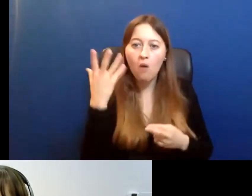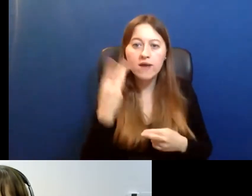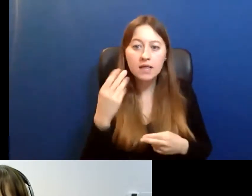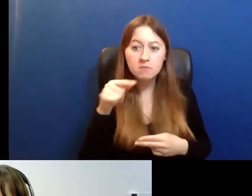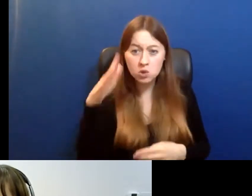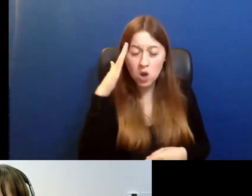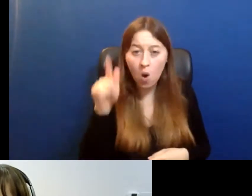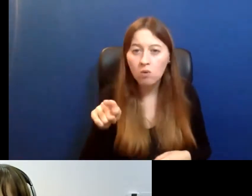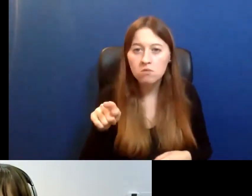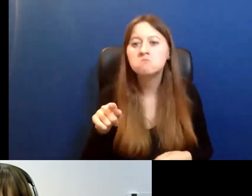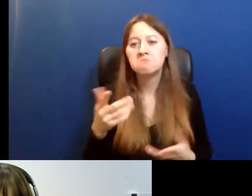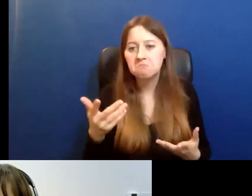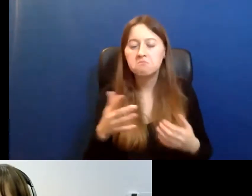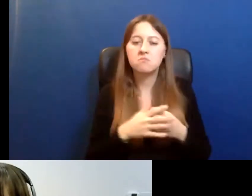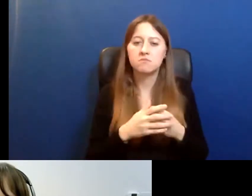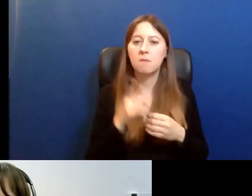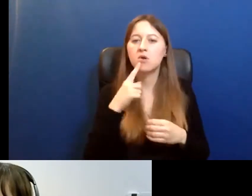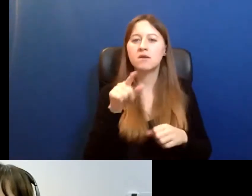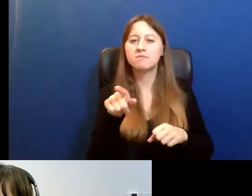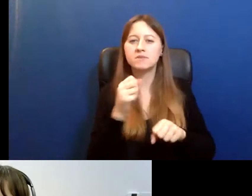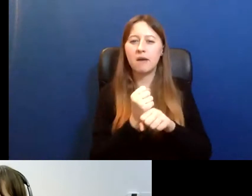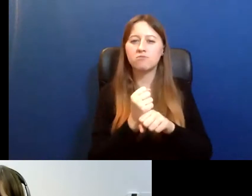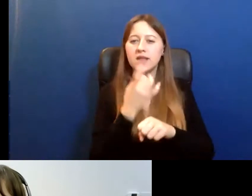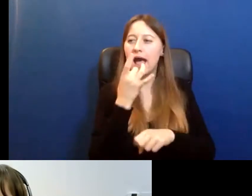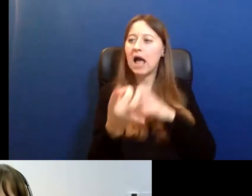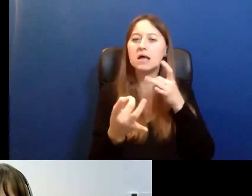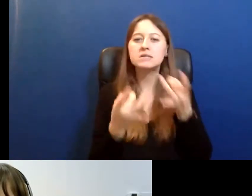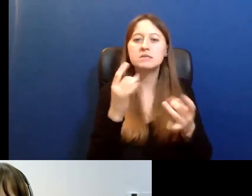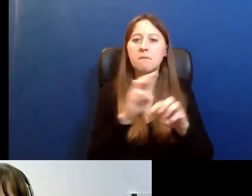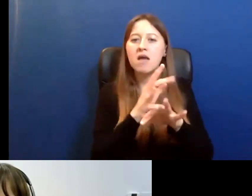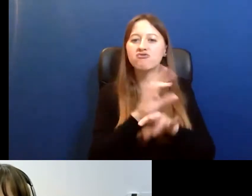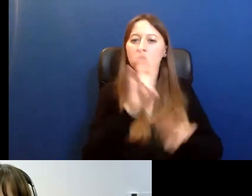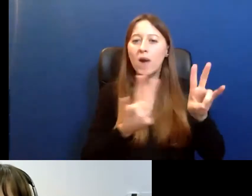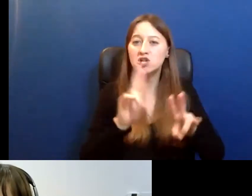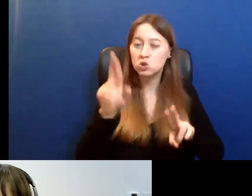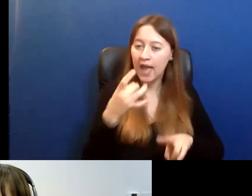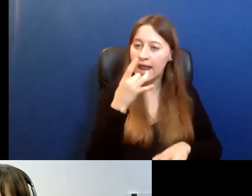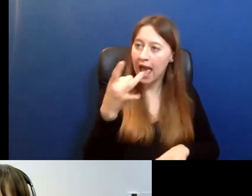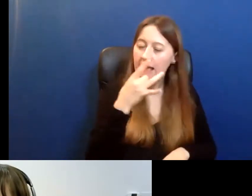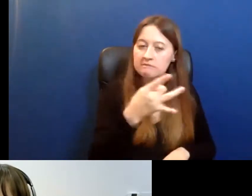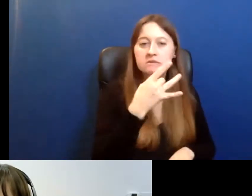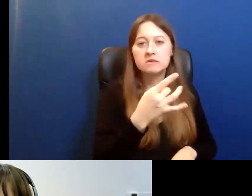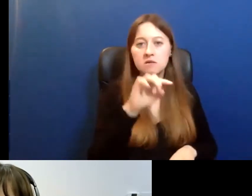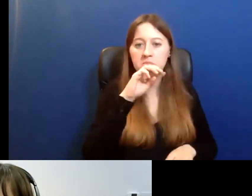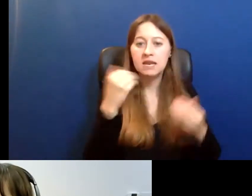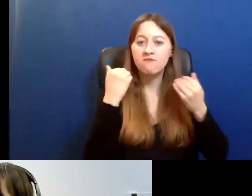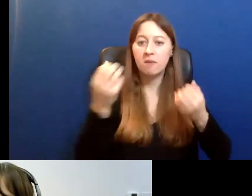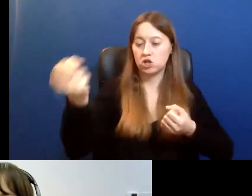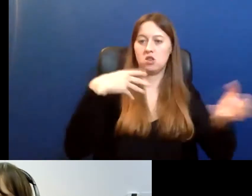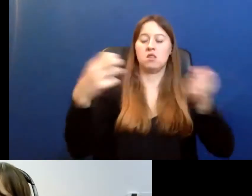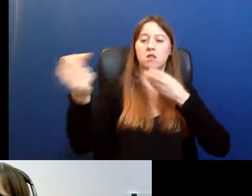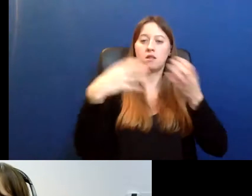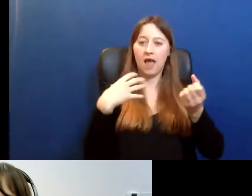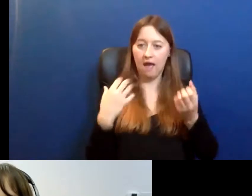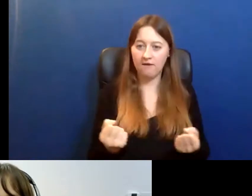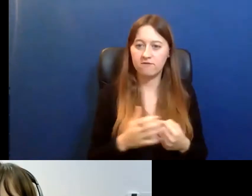that, where you're asking parents questions. I think those sorts of things can give you a lot of information. Ros, yeah, we would